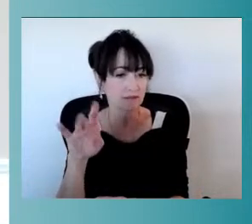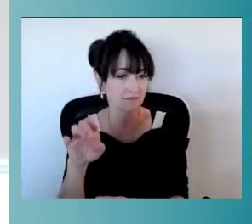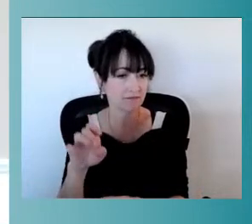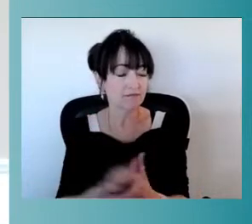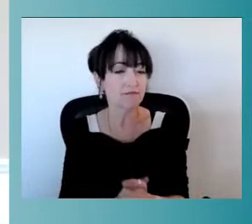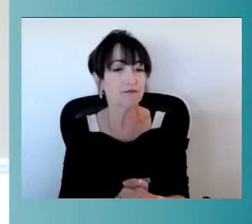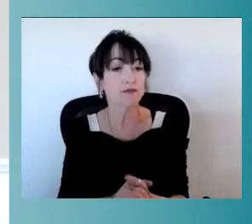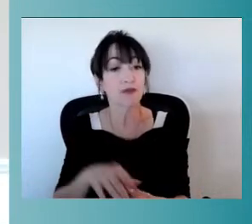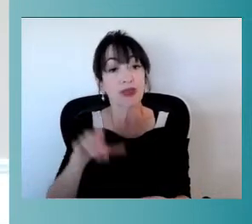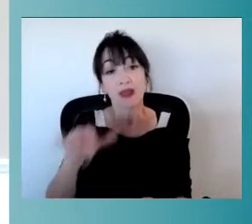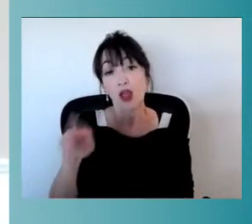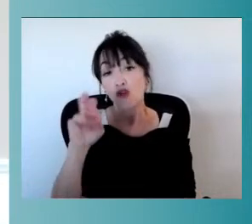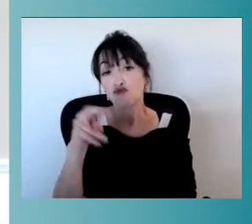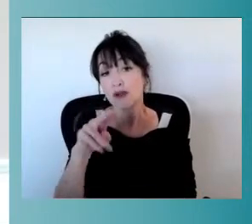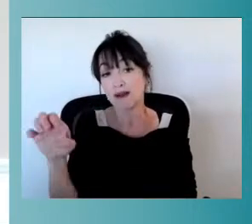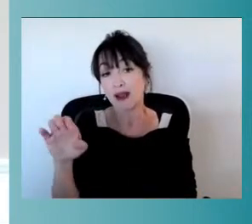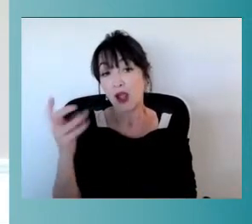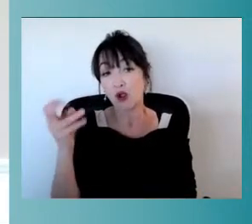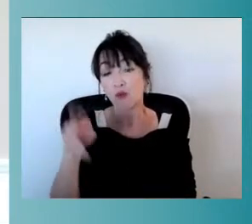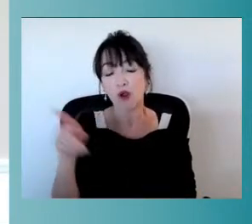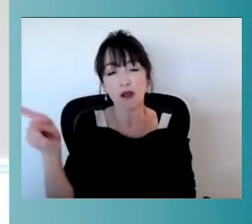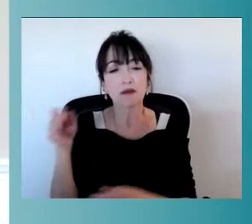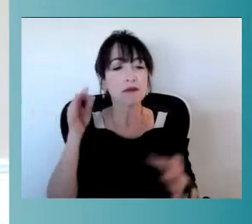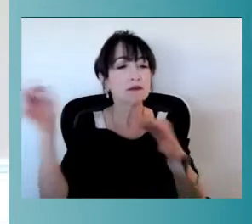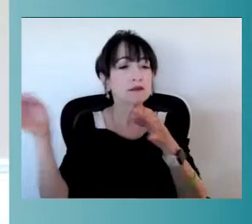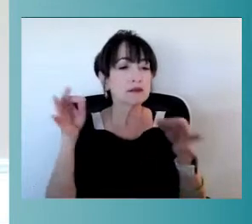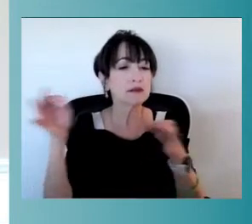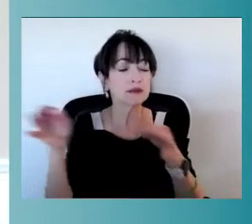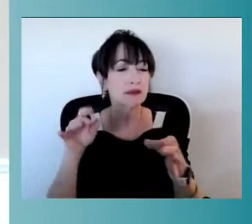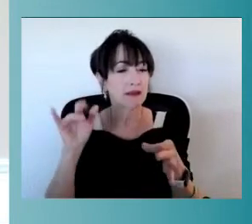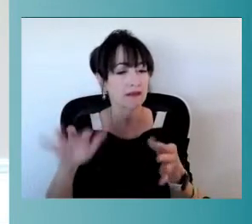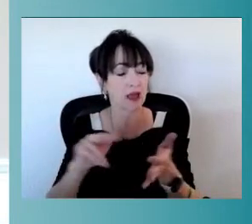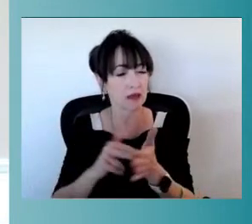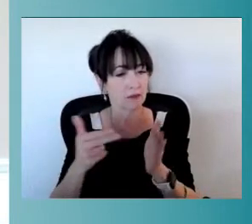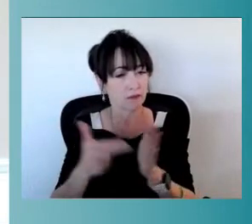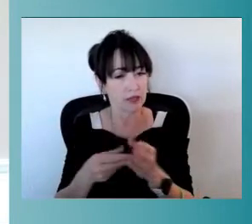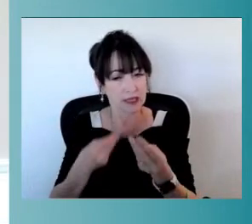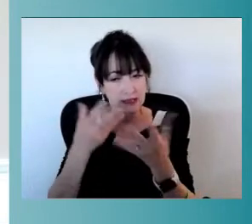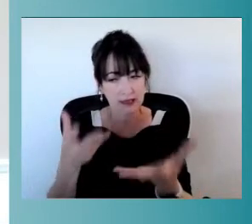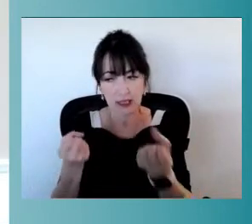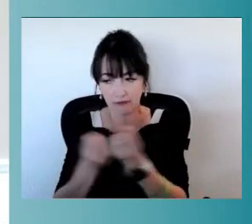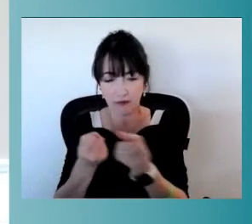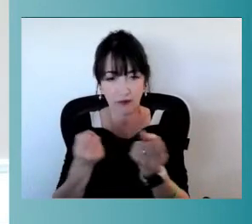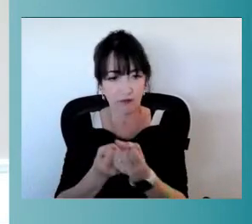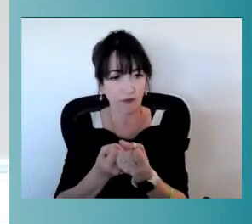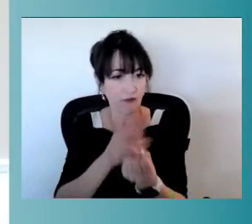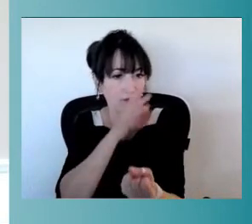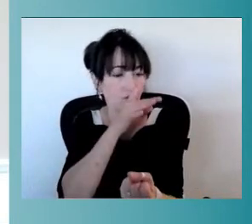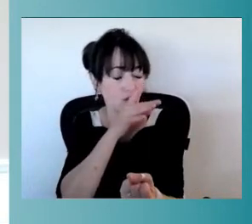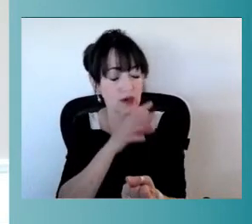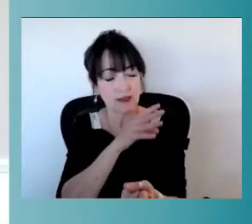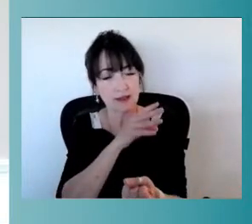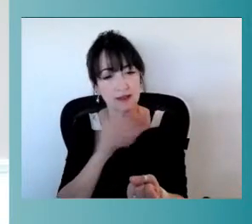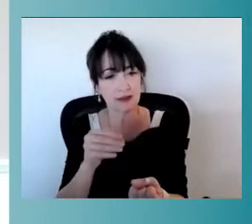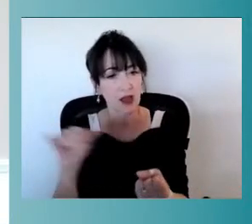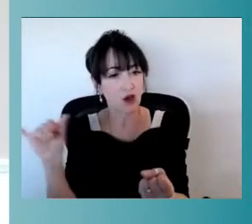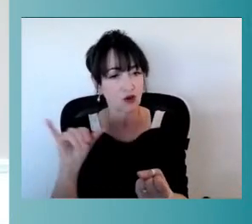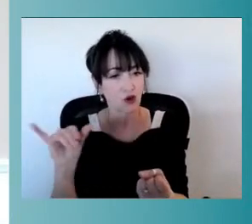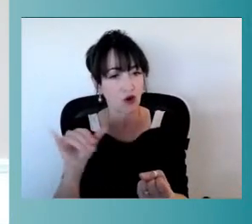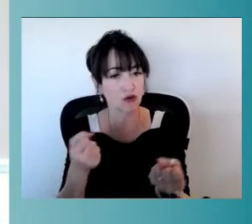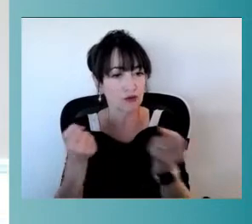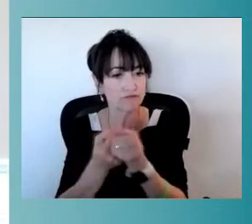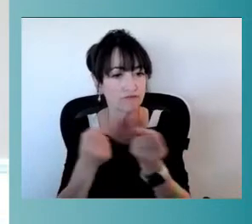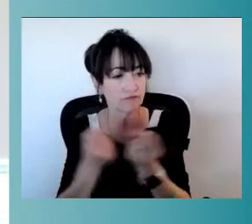"Courage gives us a voice, and compassion gives us an ear." Without both, there is no opportunity